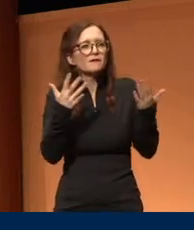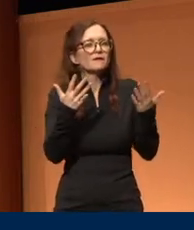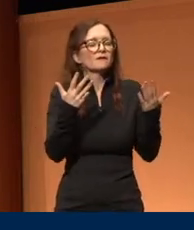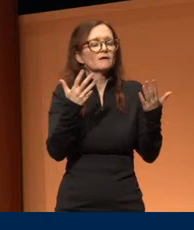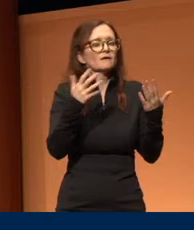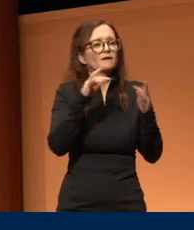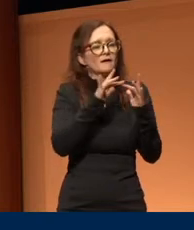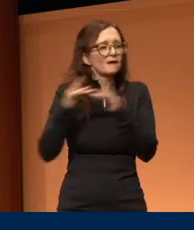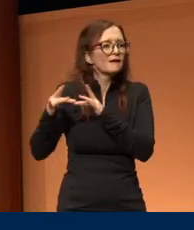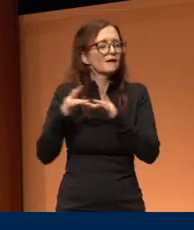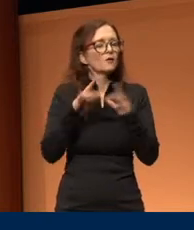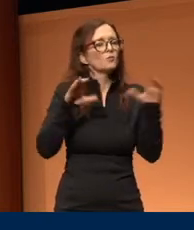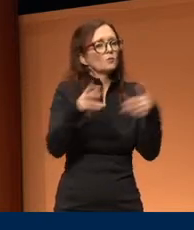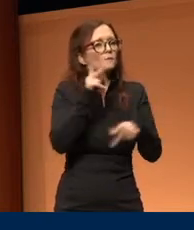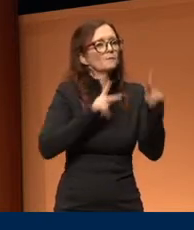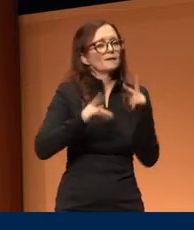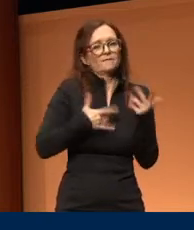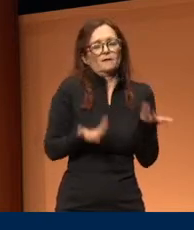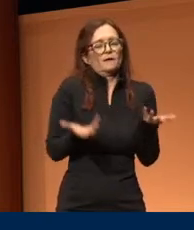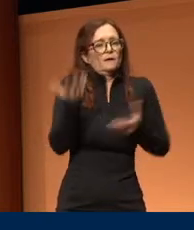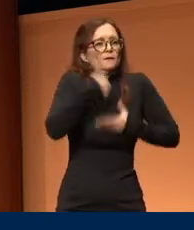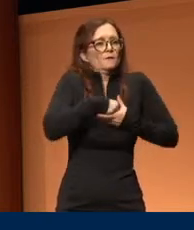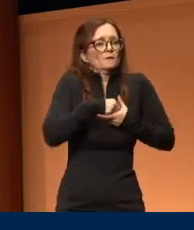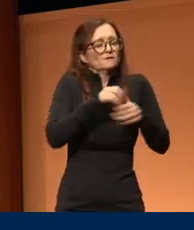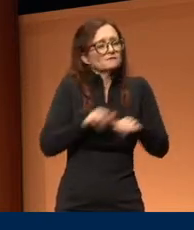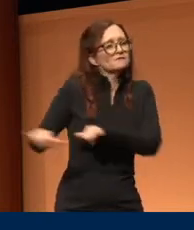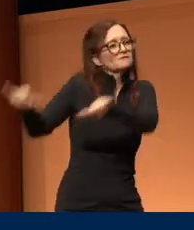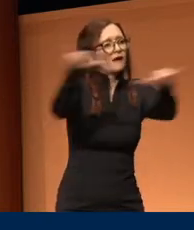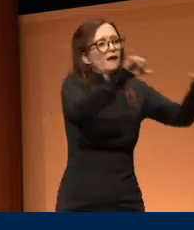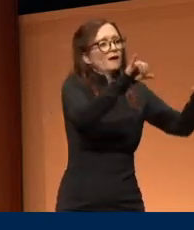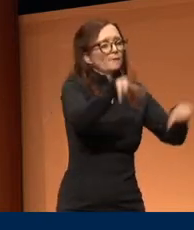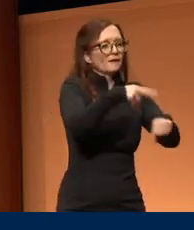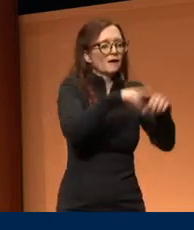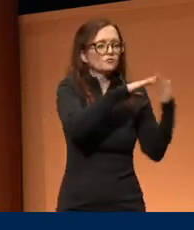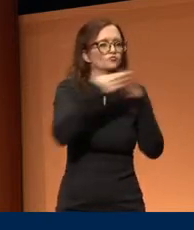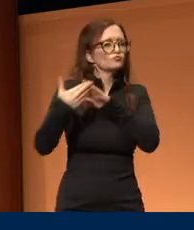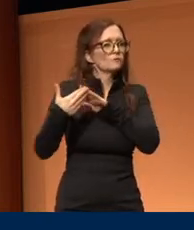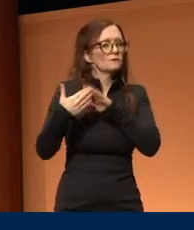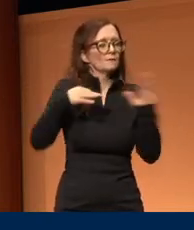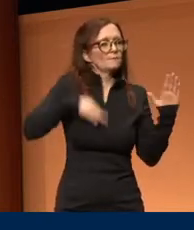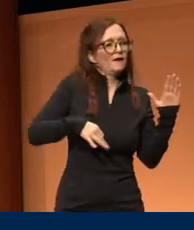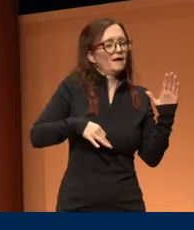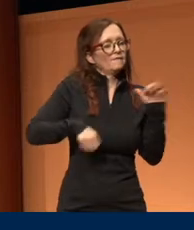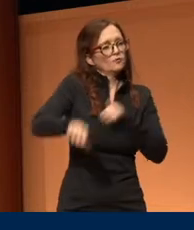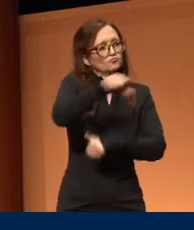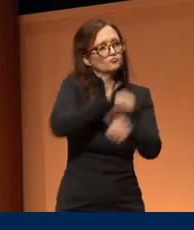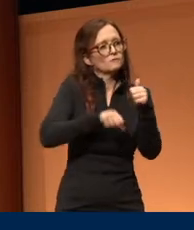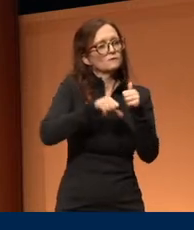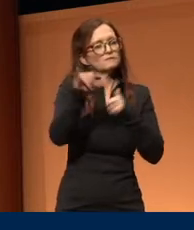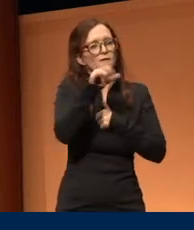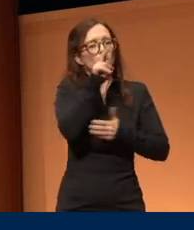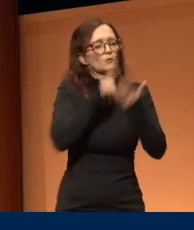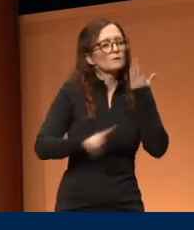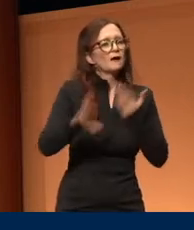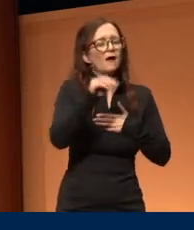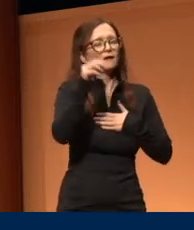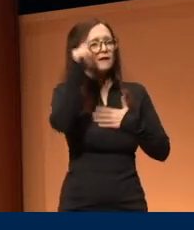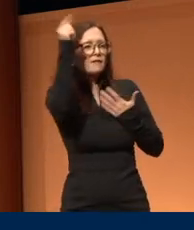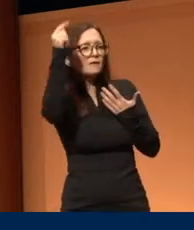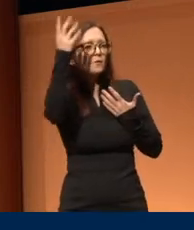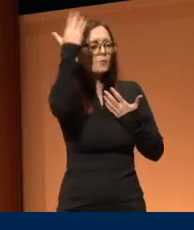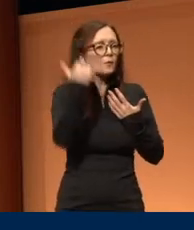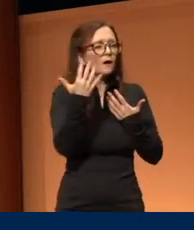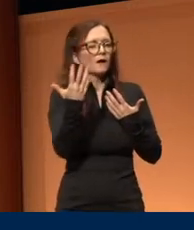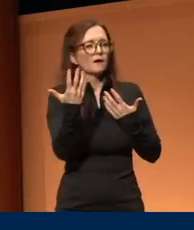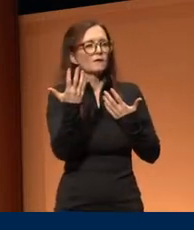people who have never met feel like they are part of the same national community, as Benedict Anderson famously theorized, why